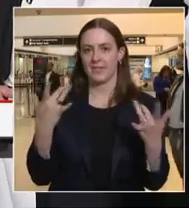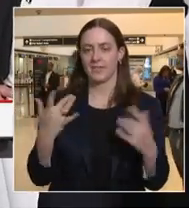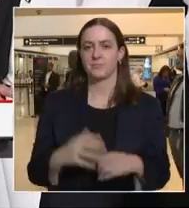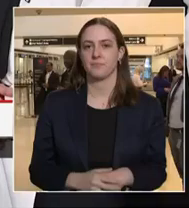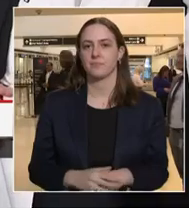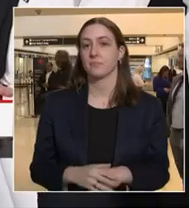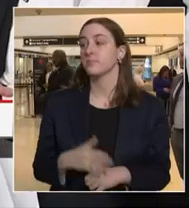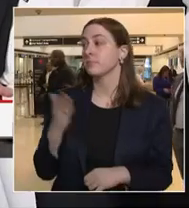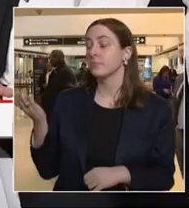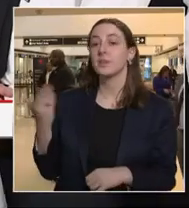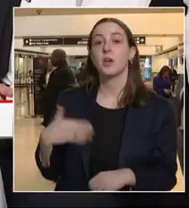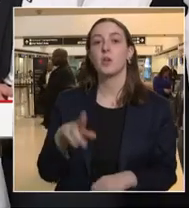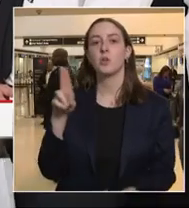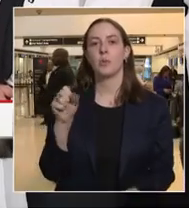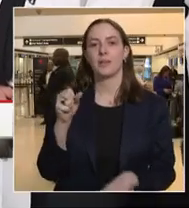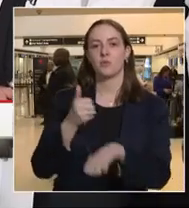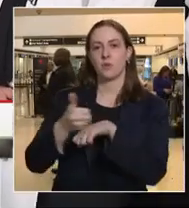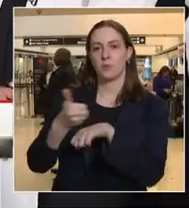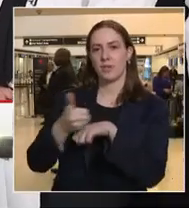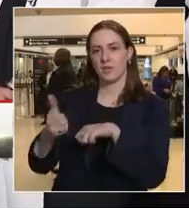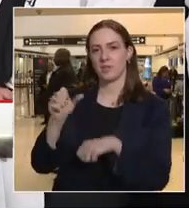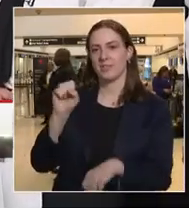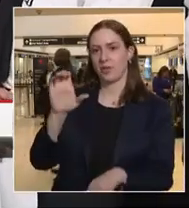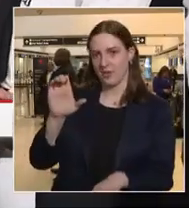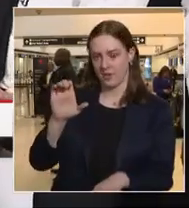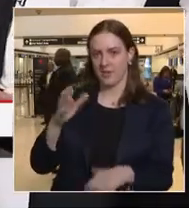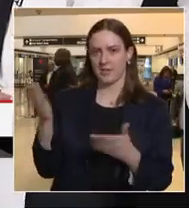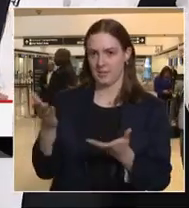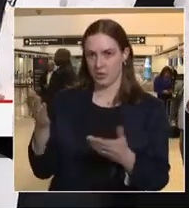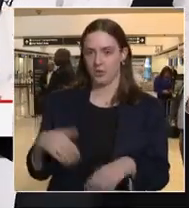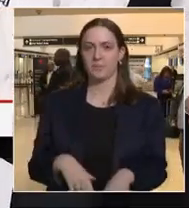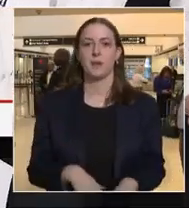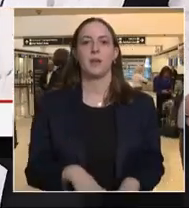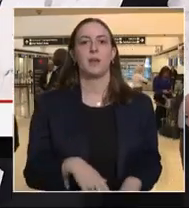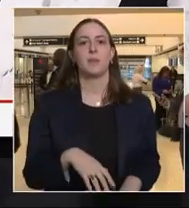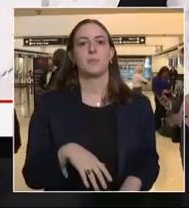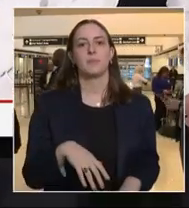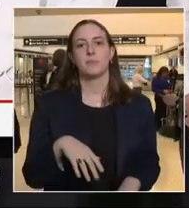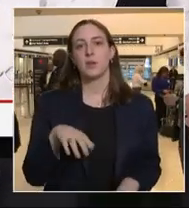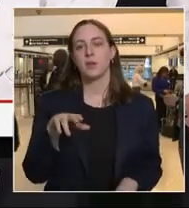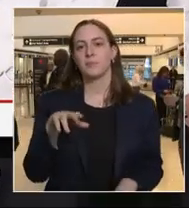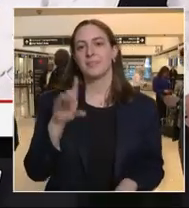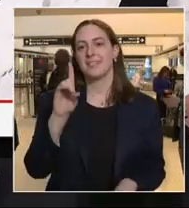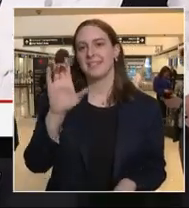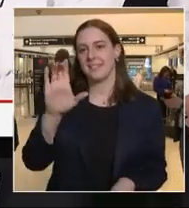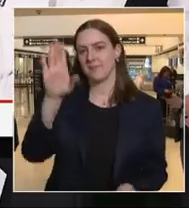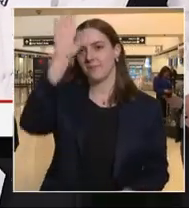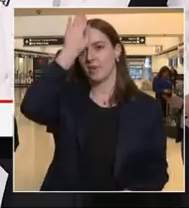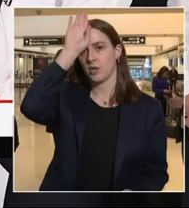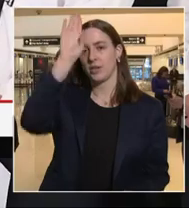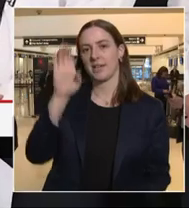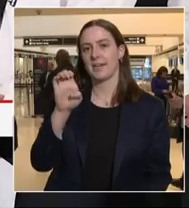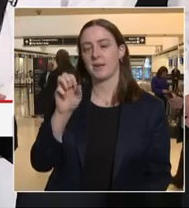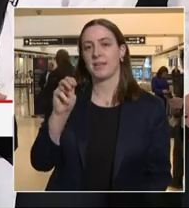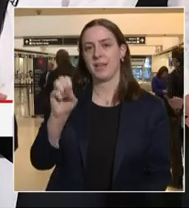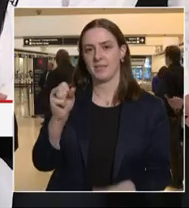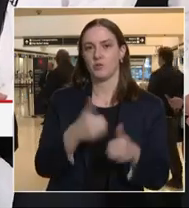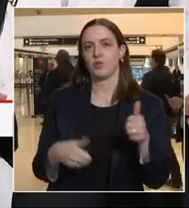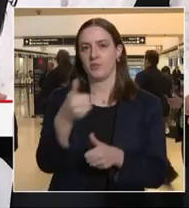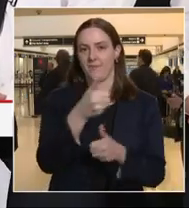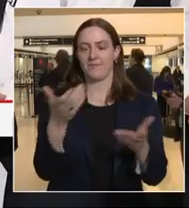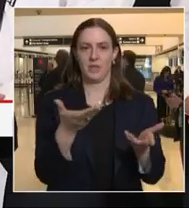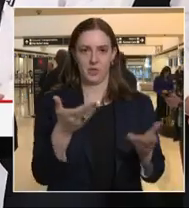Transportation Secretary Sean Duffy, D.C. Fire and EMS Chief John Donnelly, American